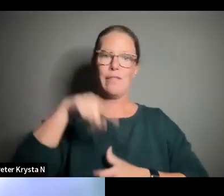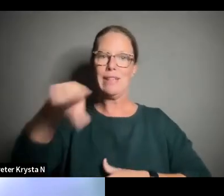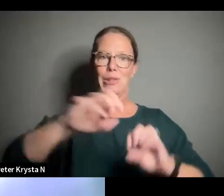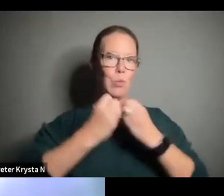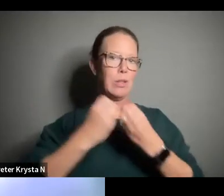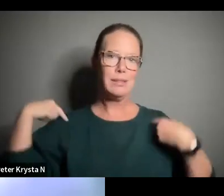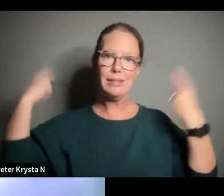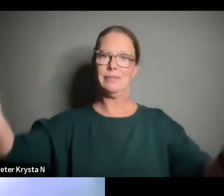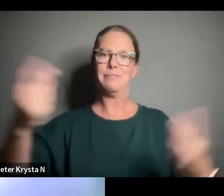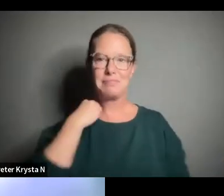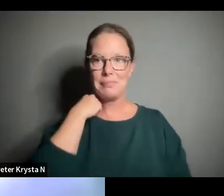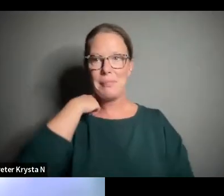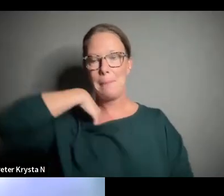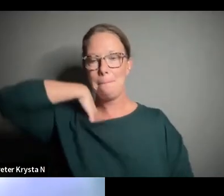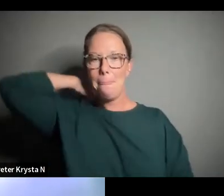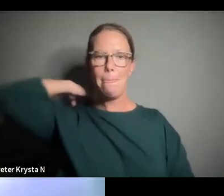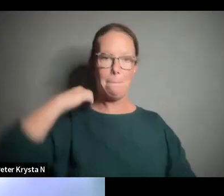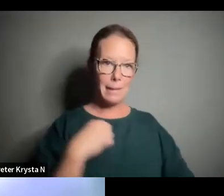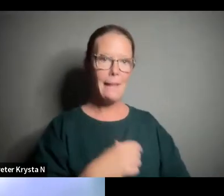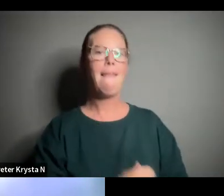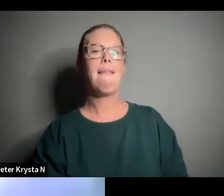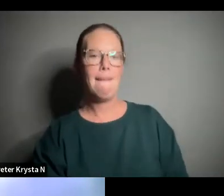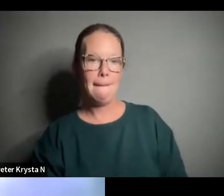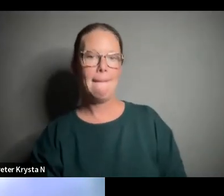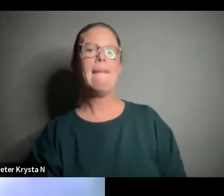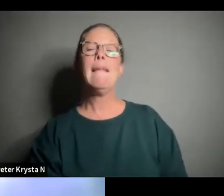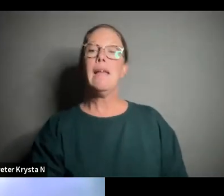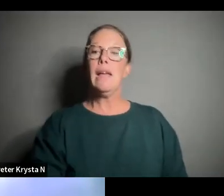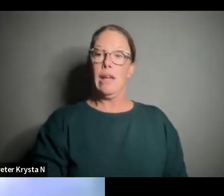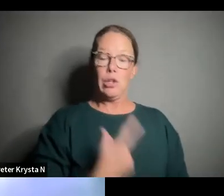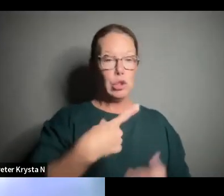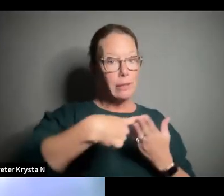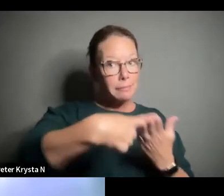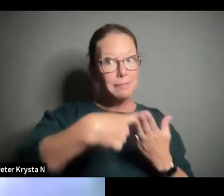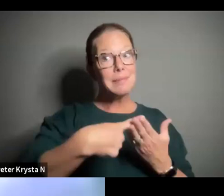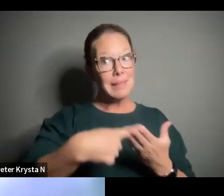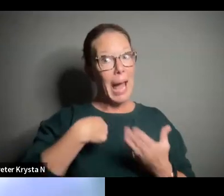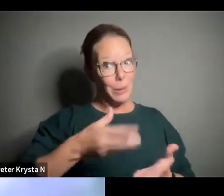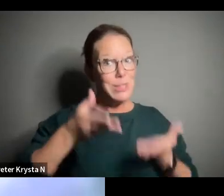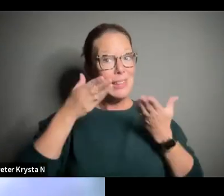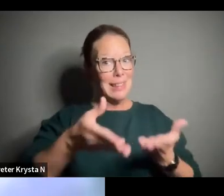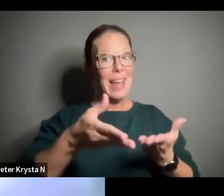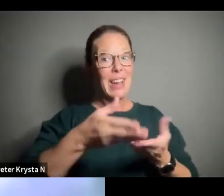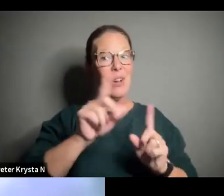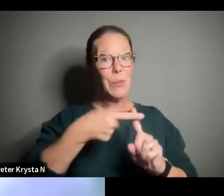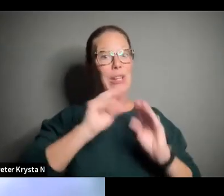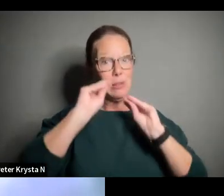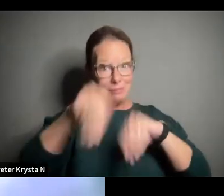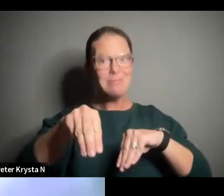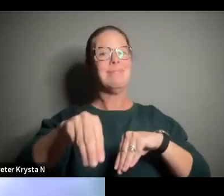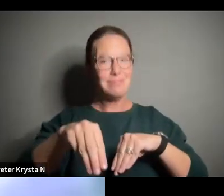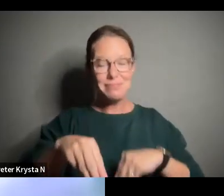these years. And as we spoke earlier, I was there when you did that, which was pretty